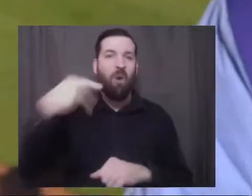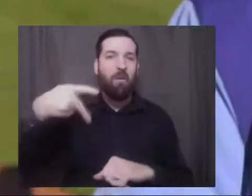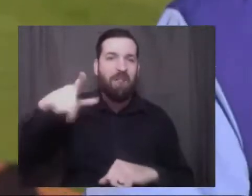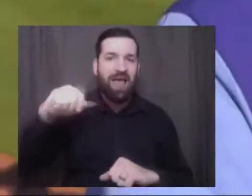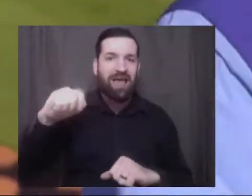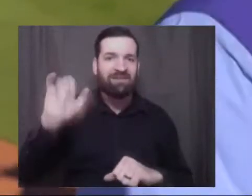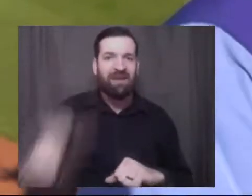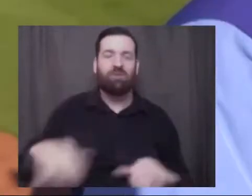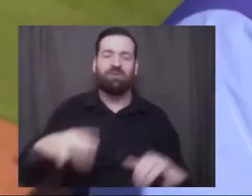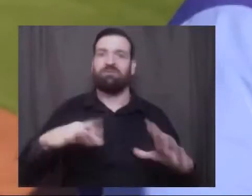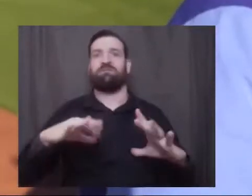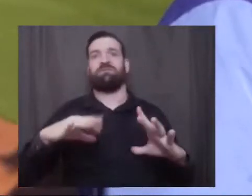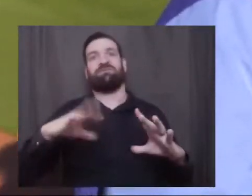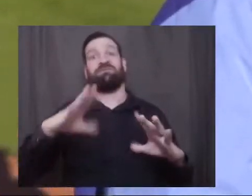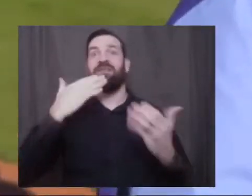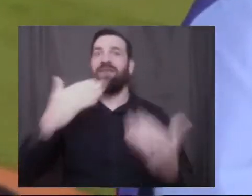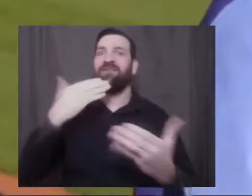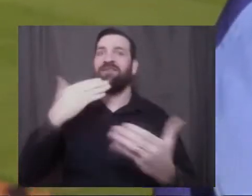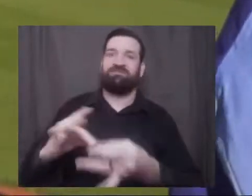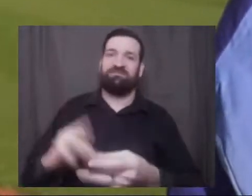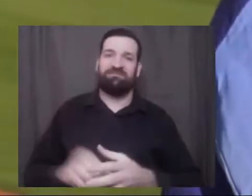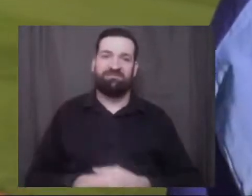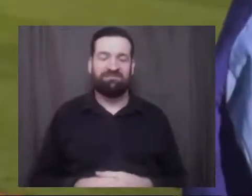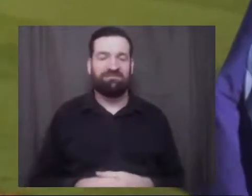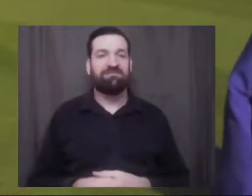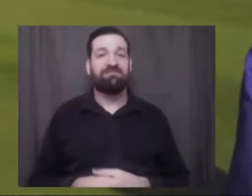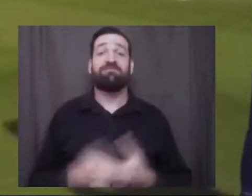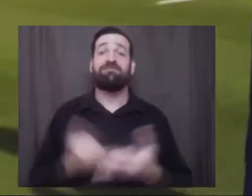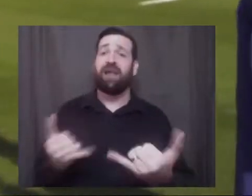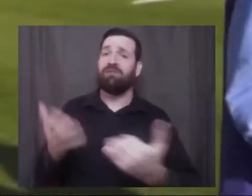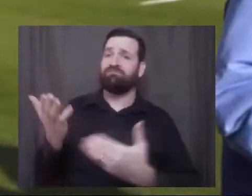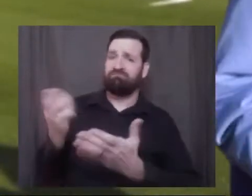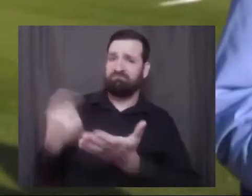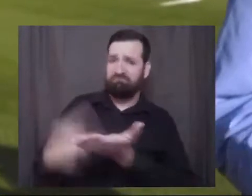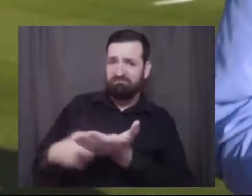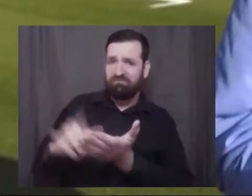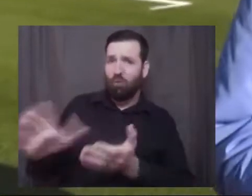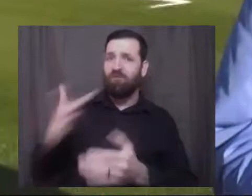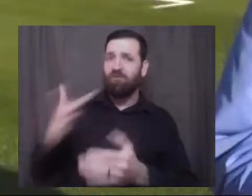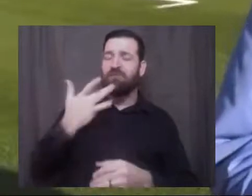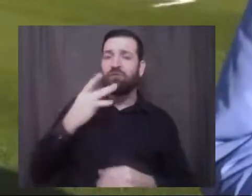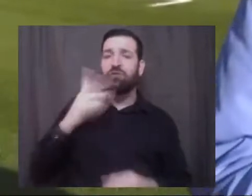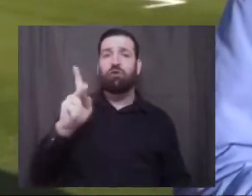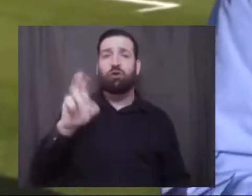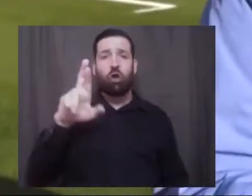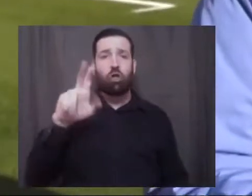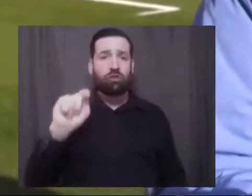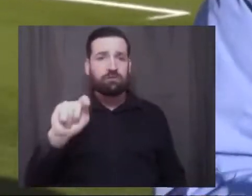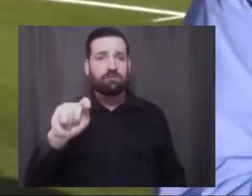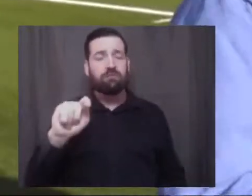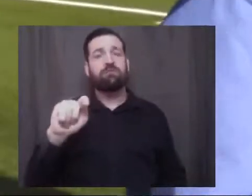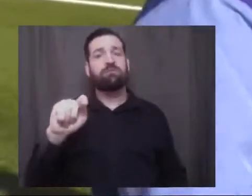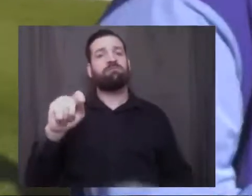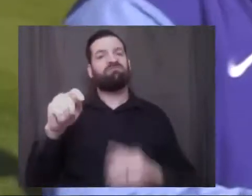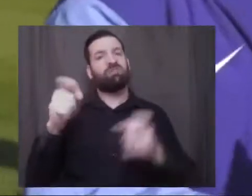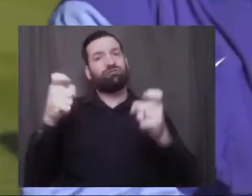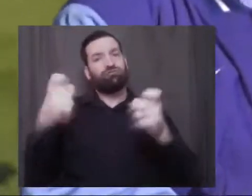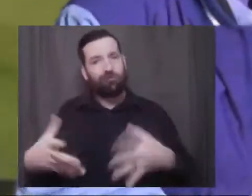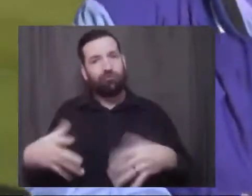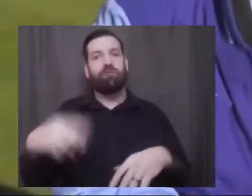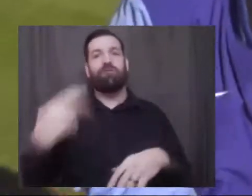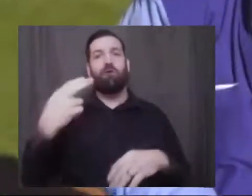glad you brought that up. Okay, so we're going to talk about your favorite memory, Kurt. Kurt Nelson, Director of Royals Hall of Fame, joins me. I